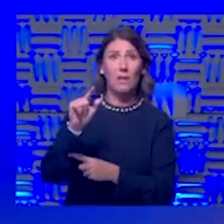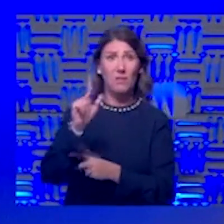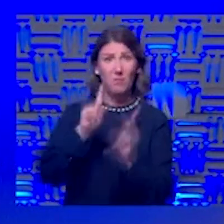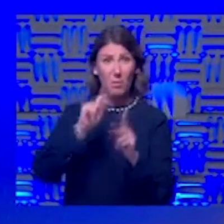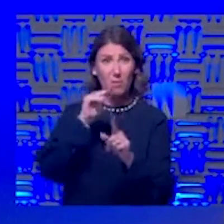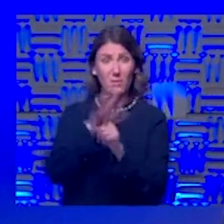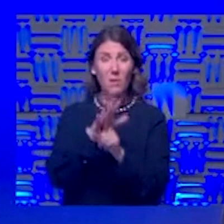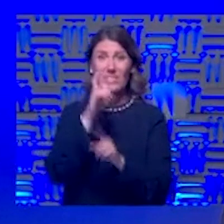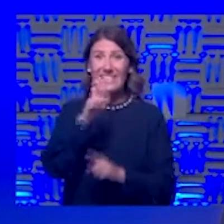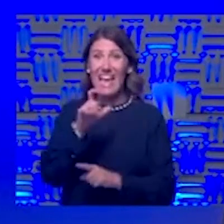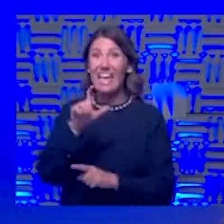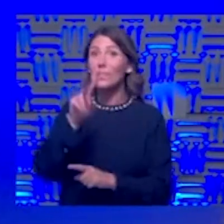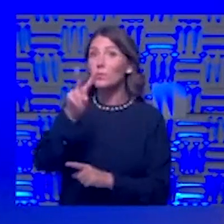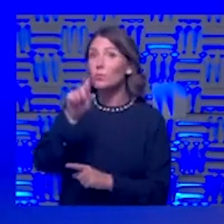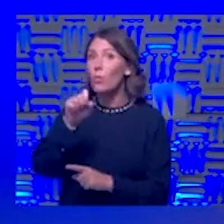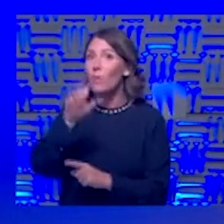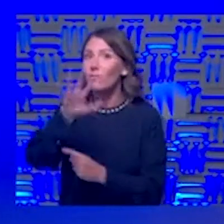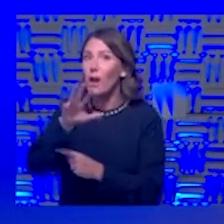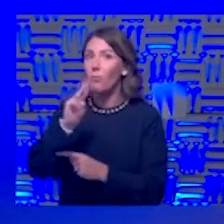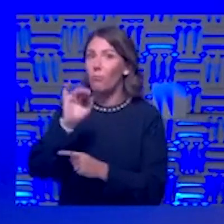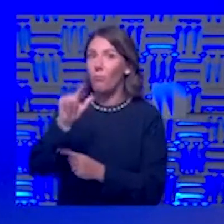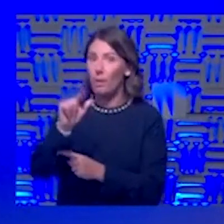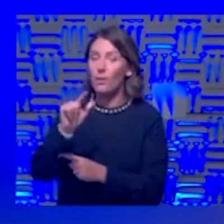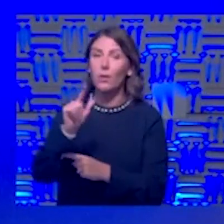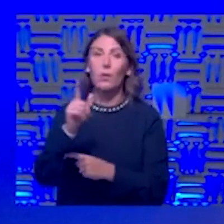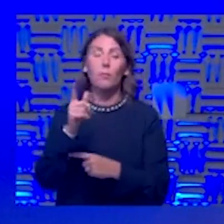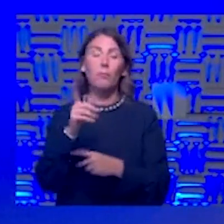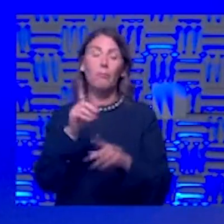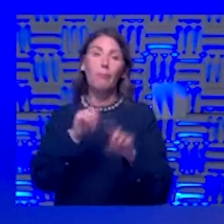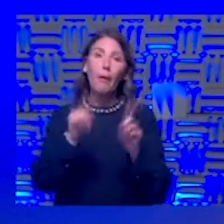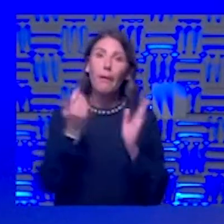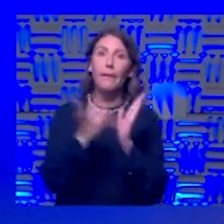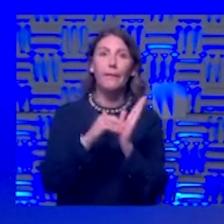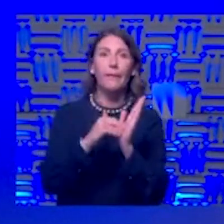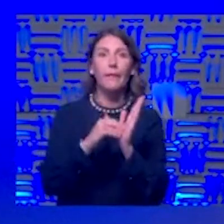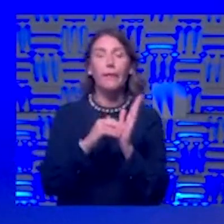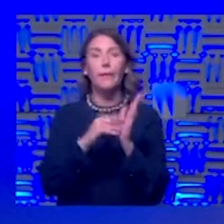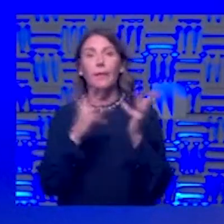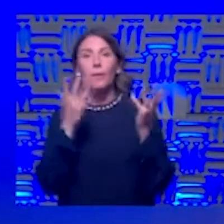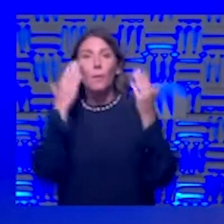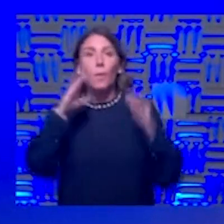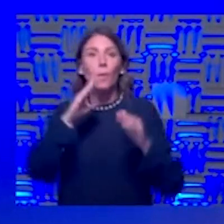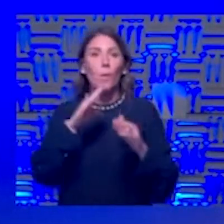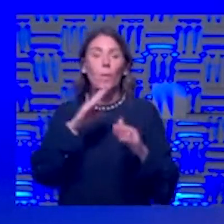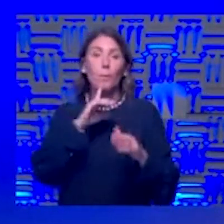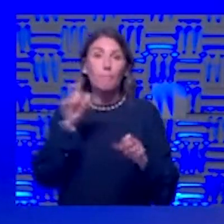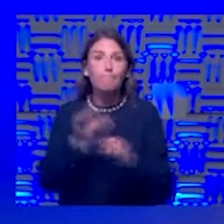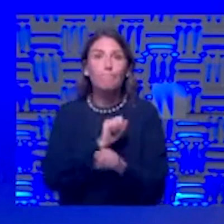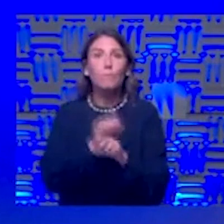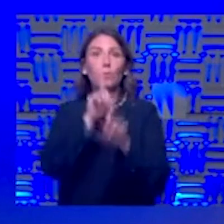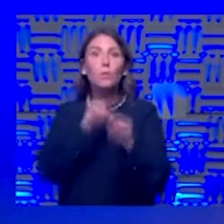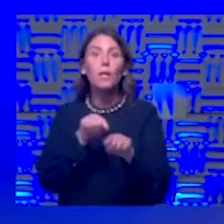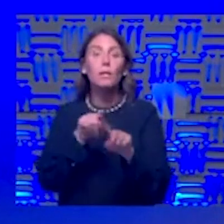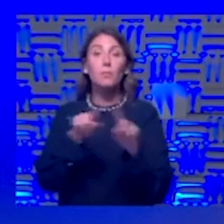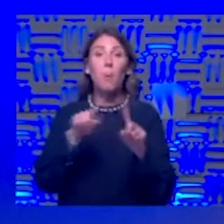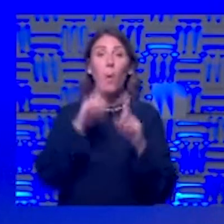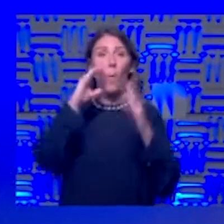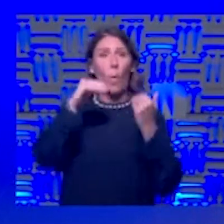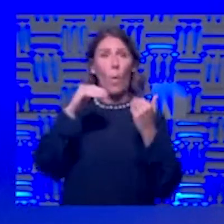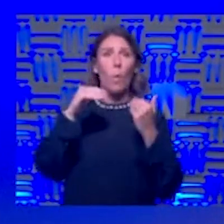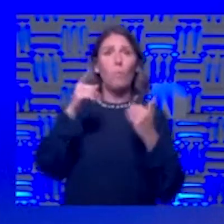So we just don't know the answer to that question. Again, we would hope you would have some immunity with mild or no disease if you